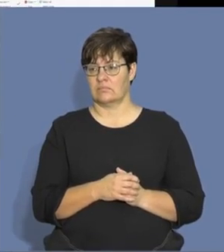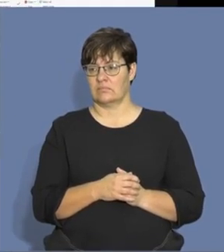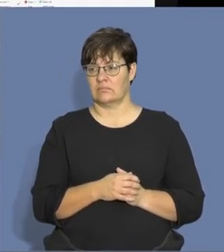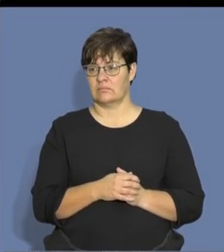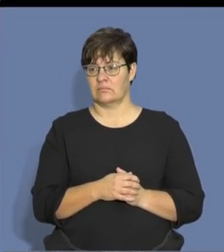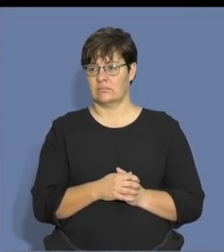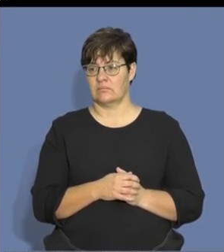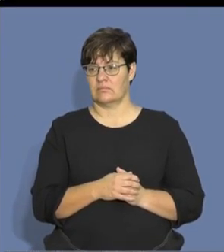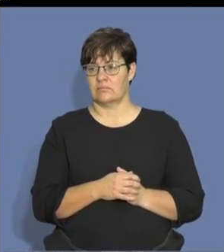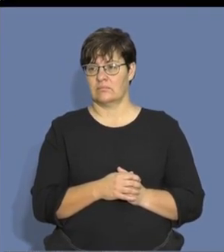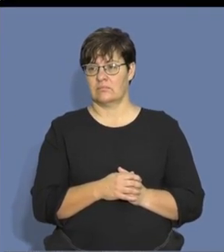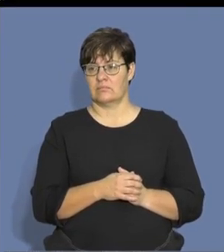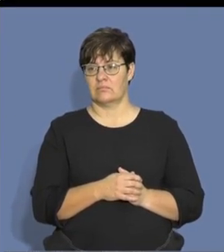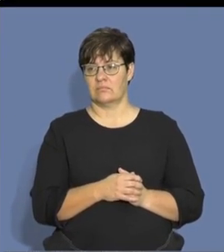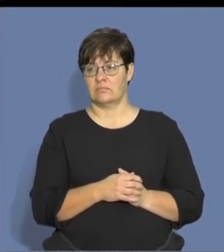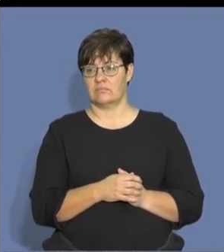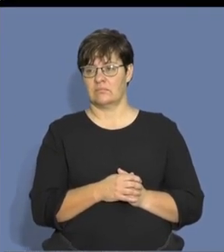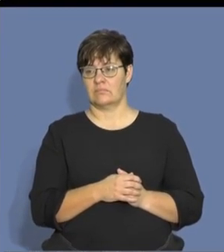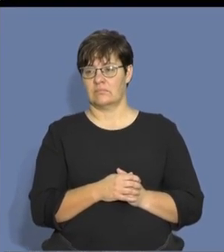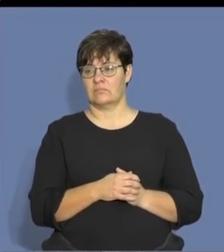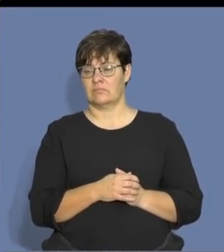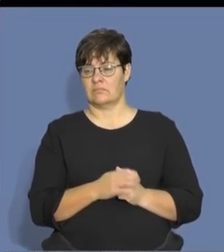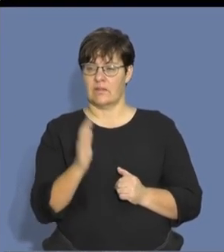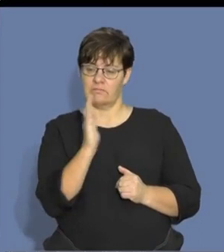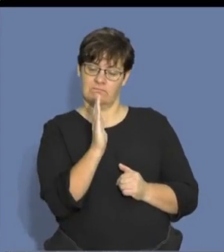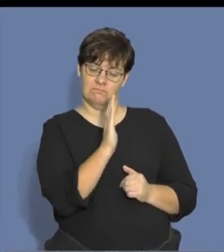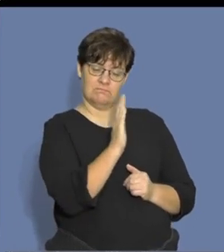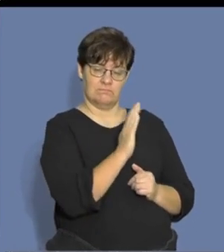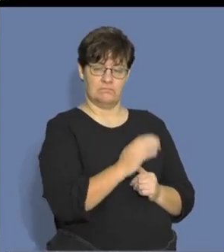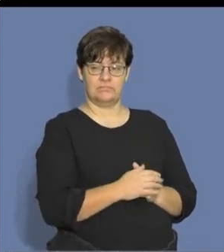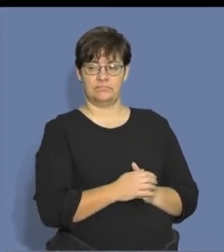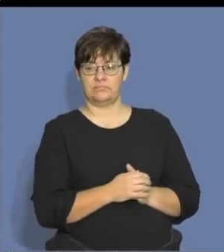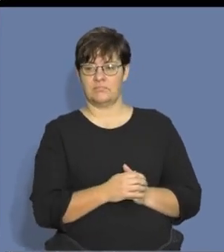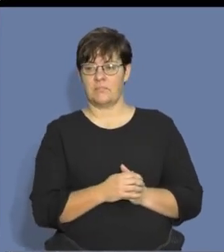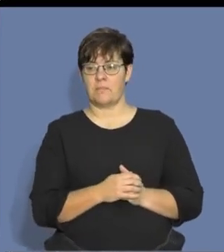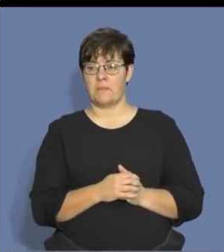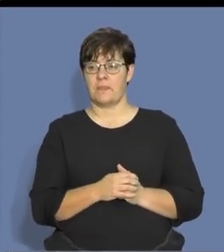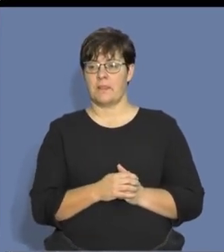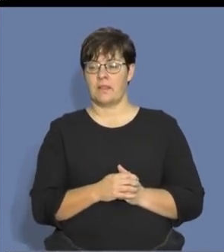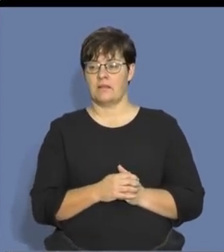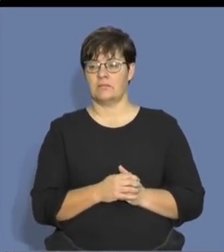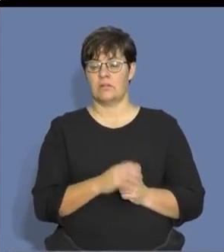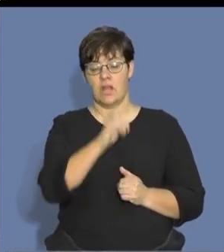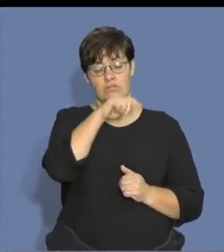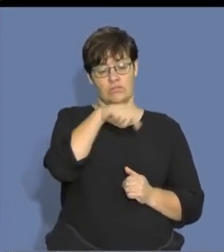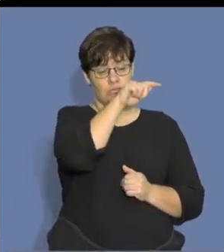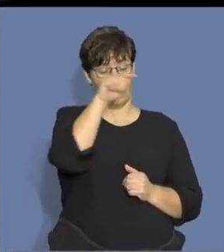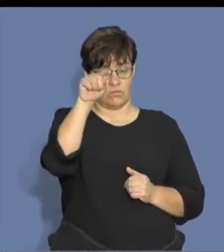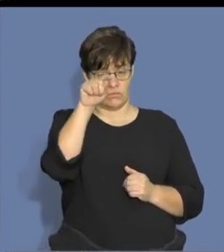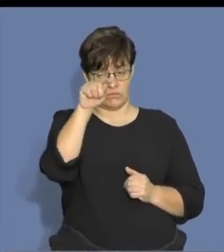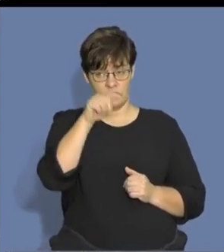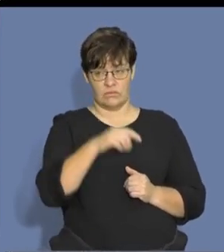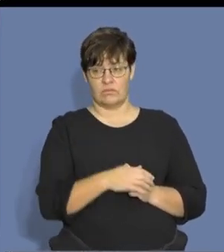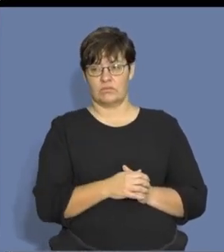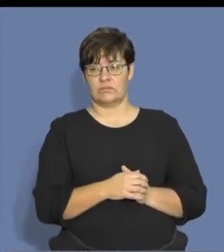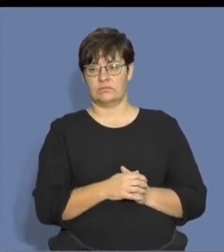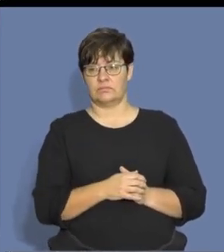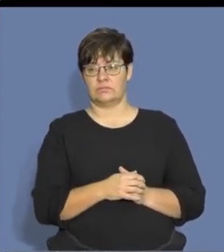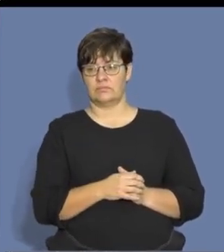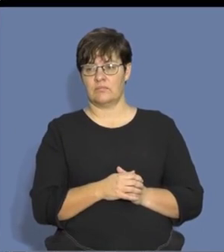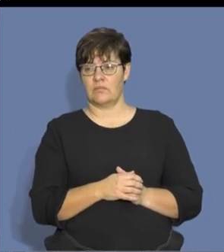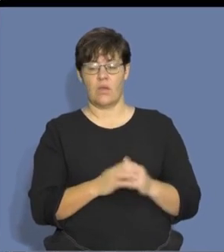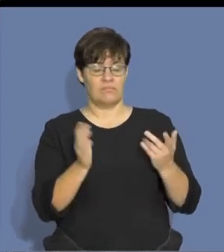Where's my calculator? There. Let me move it to the side a little bit. What am I doing? I'm doing the square root of, I'm